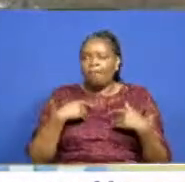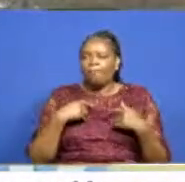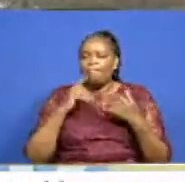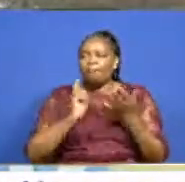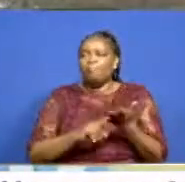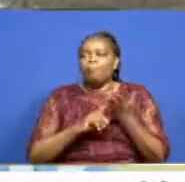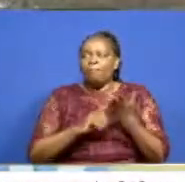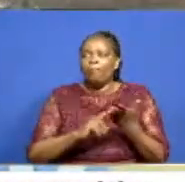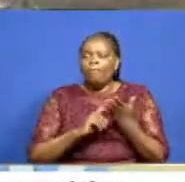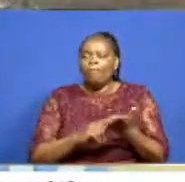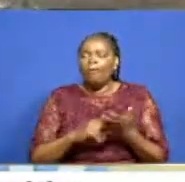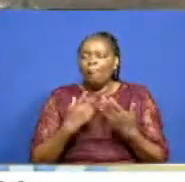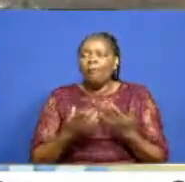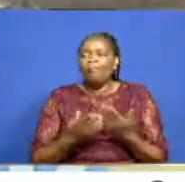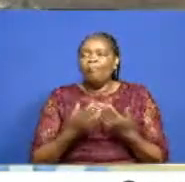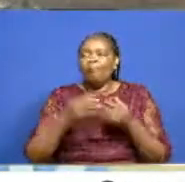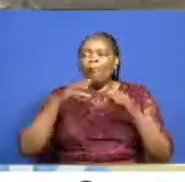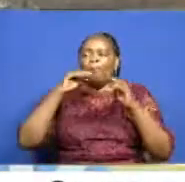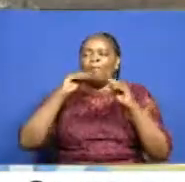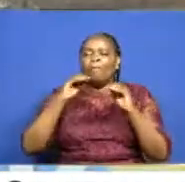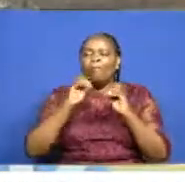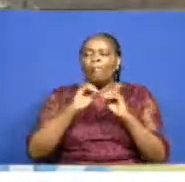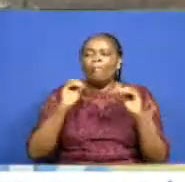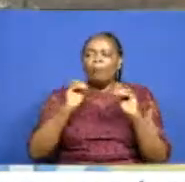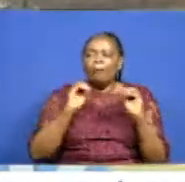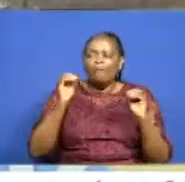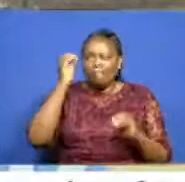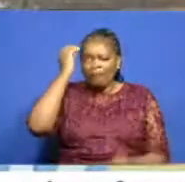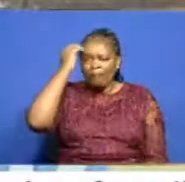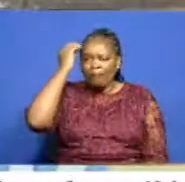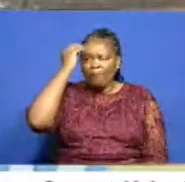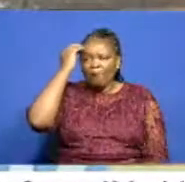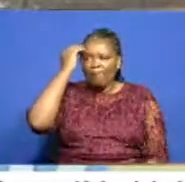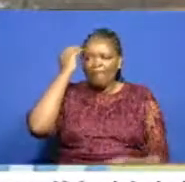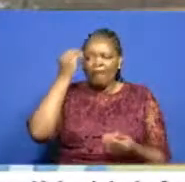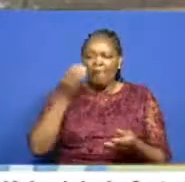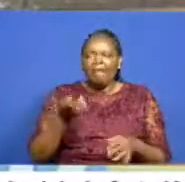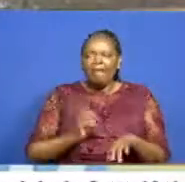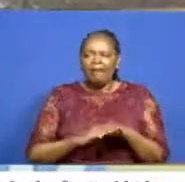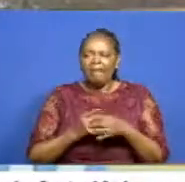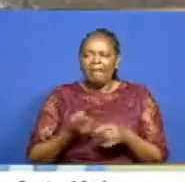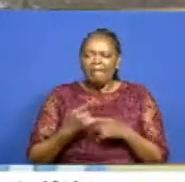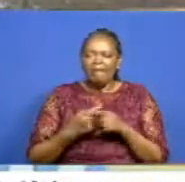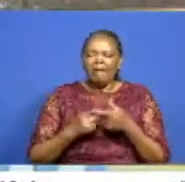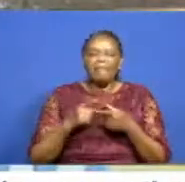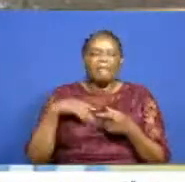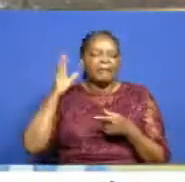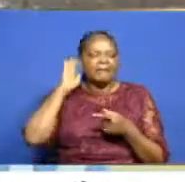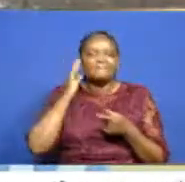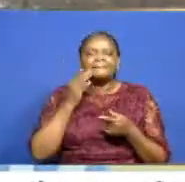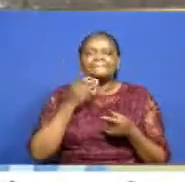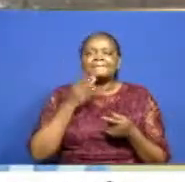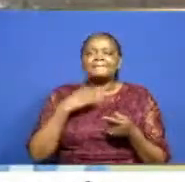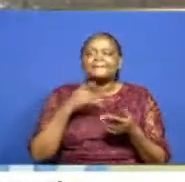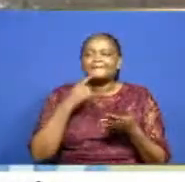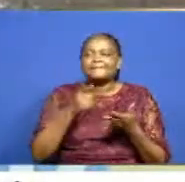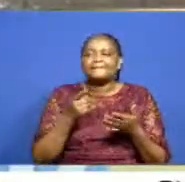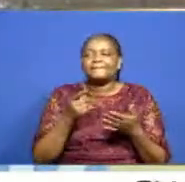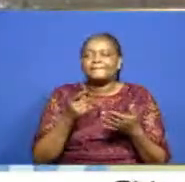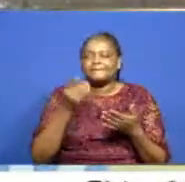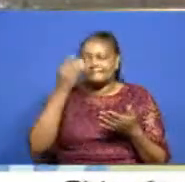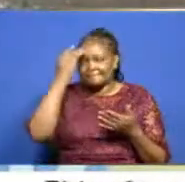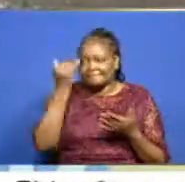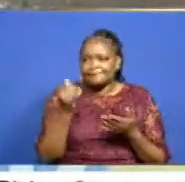of the inequality of education at this particular time. And Akello, I'd like your input in this as well. If you look at even